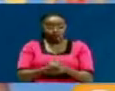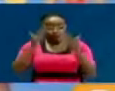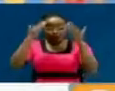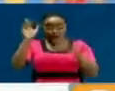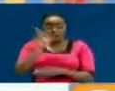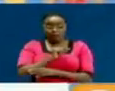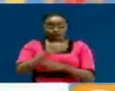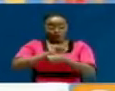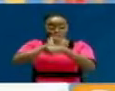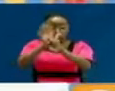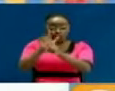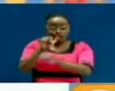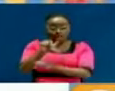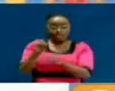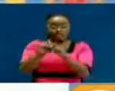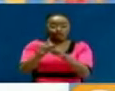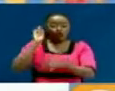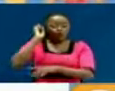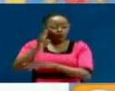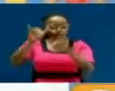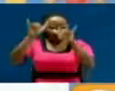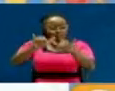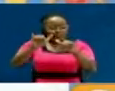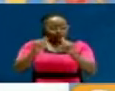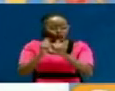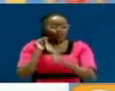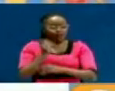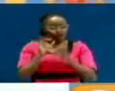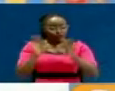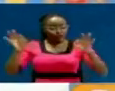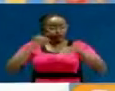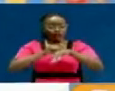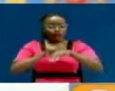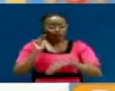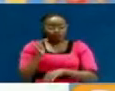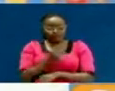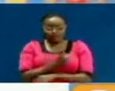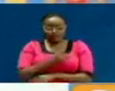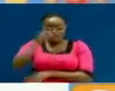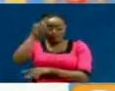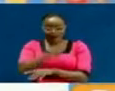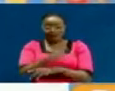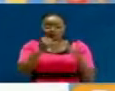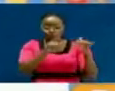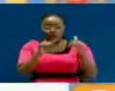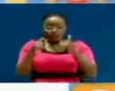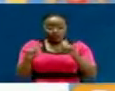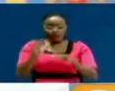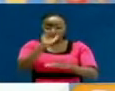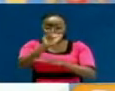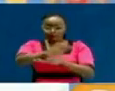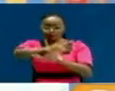that COVID-19 disease is going to be with us for a while, we need to put pressure on our